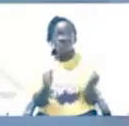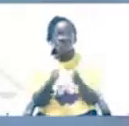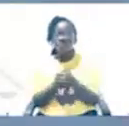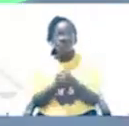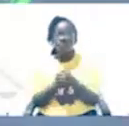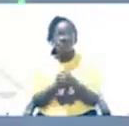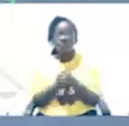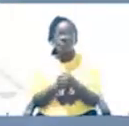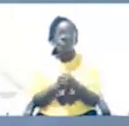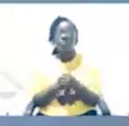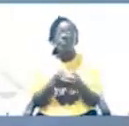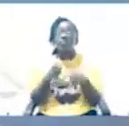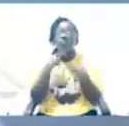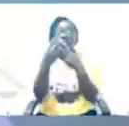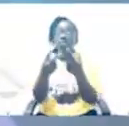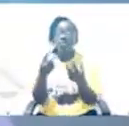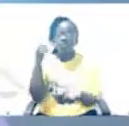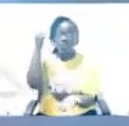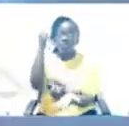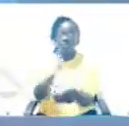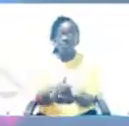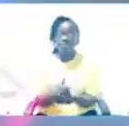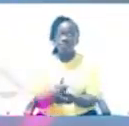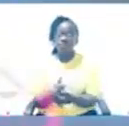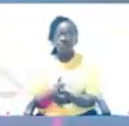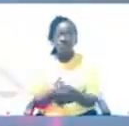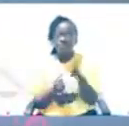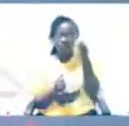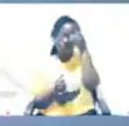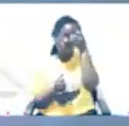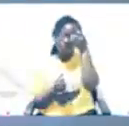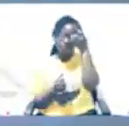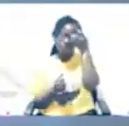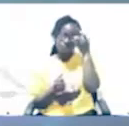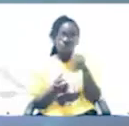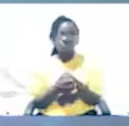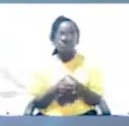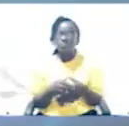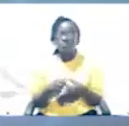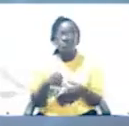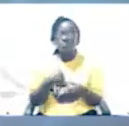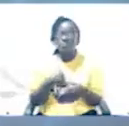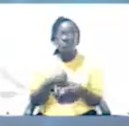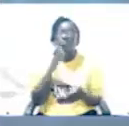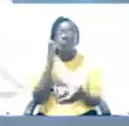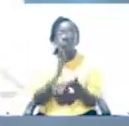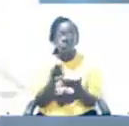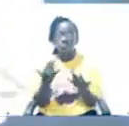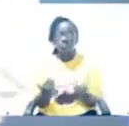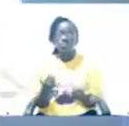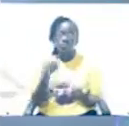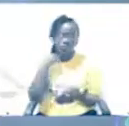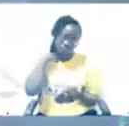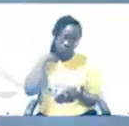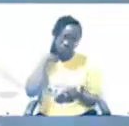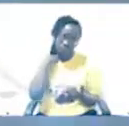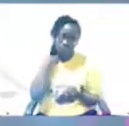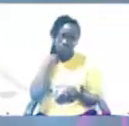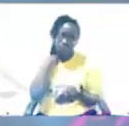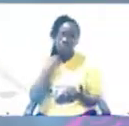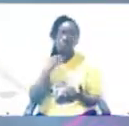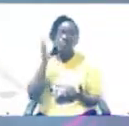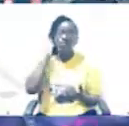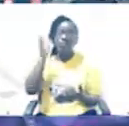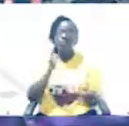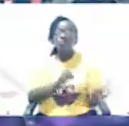Come on, shout amen. Amen. I am not going to continue now. I'm going to do what I have to